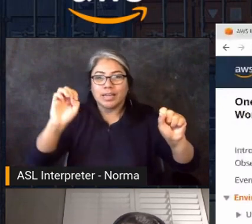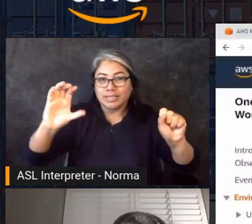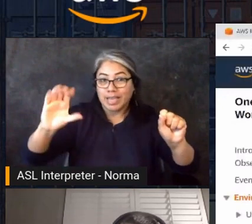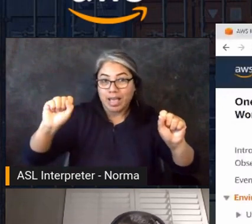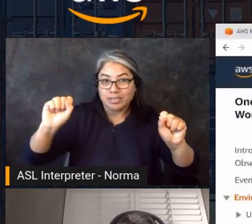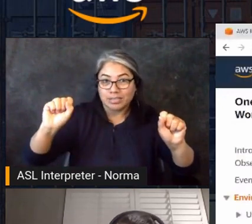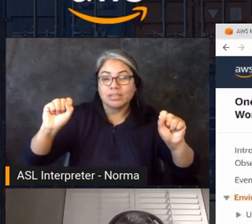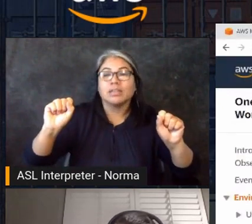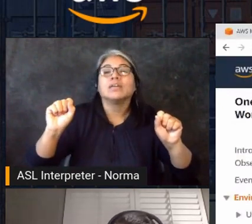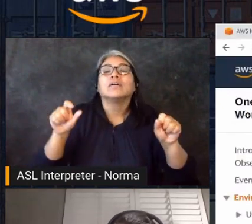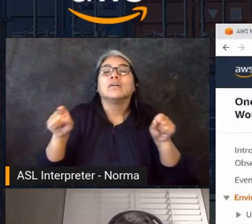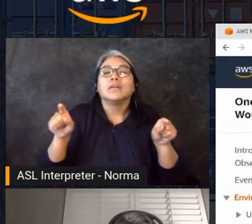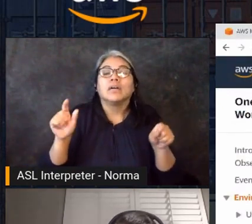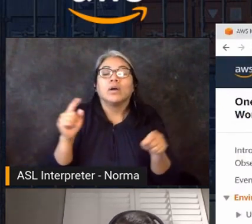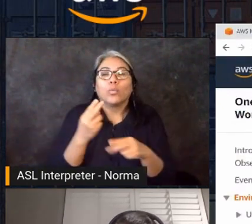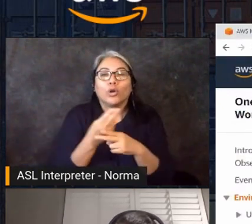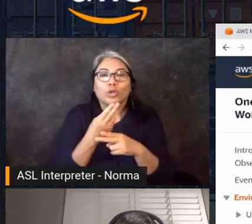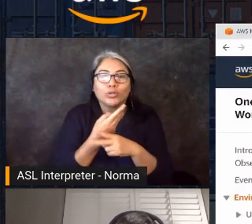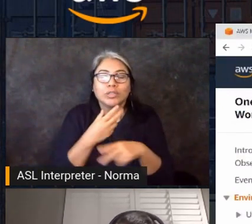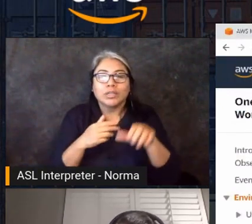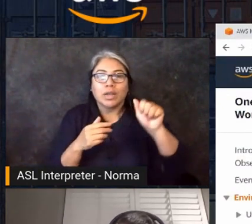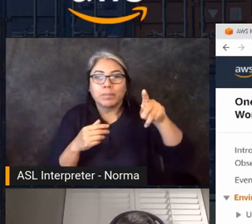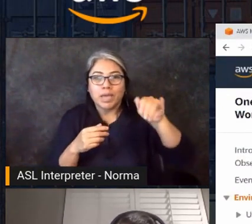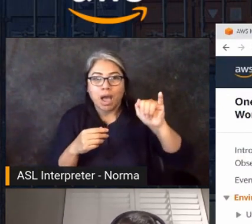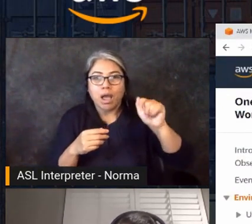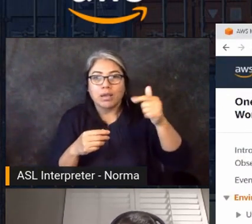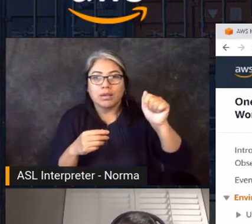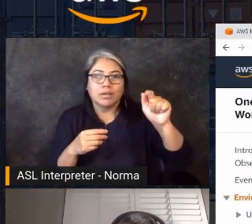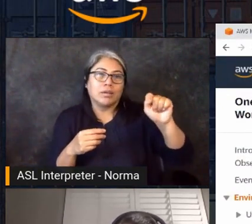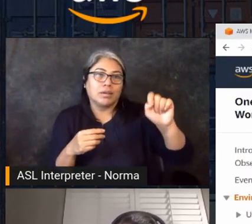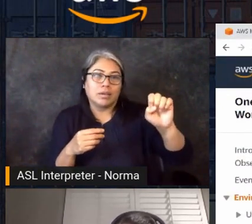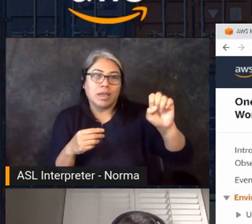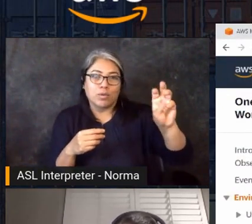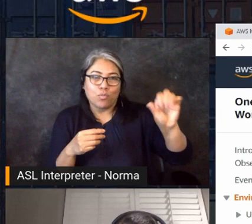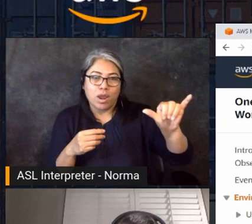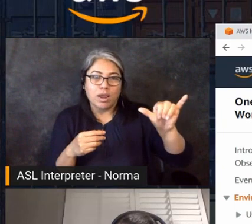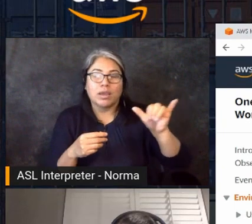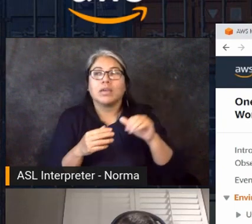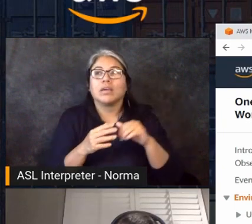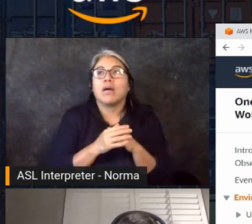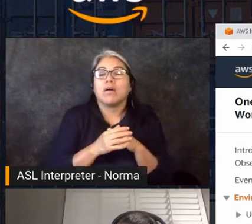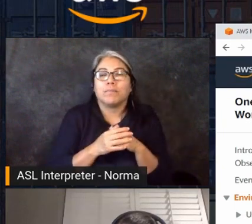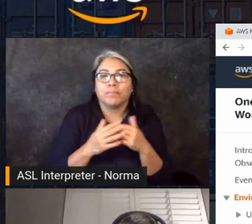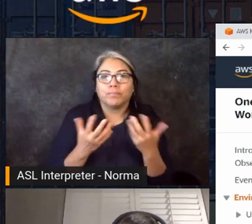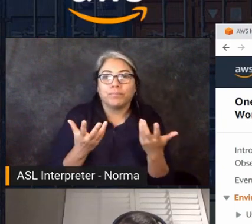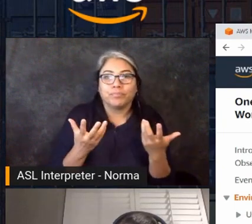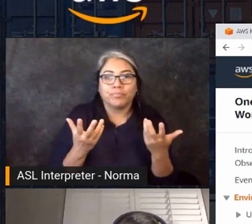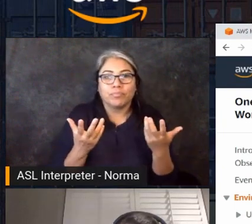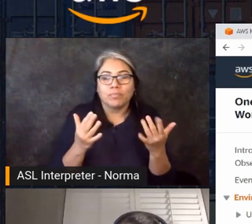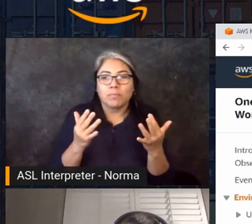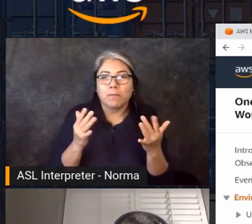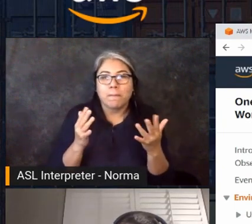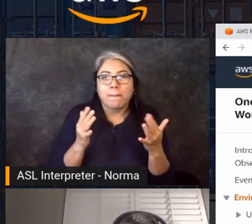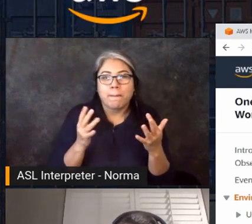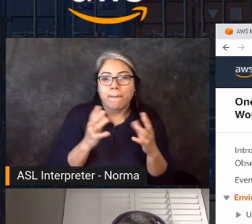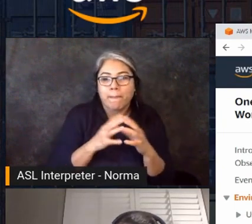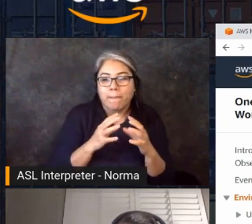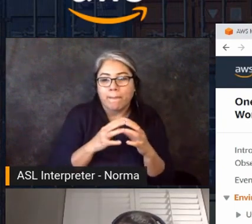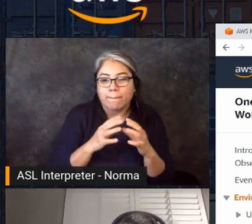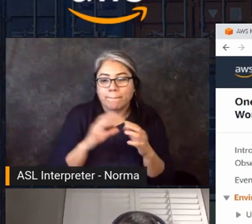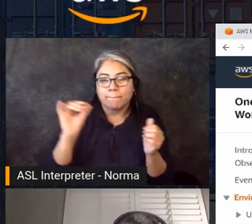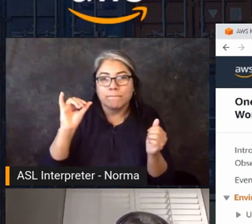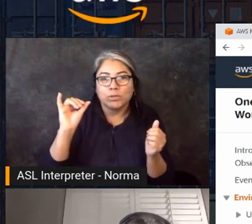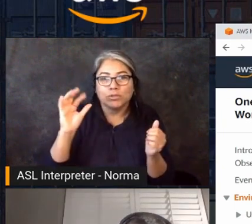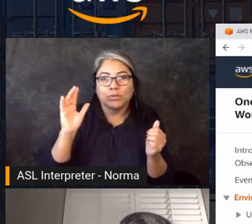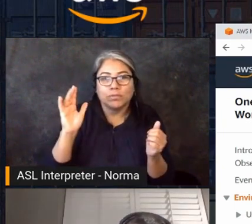an API gateway like Lambda to DynamoDB setup, as well as